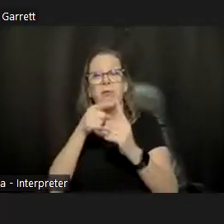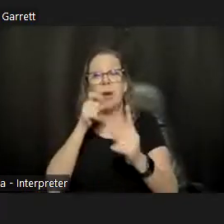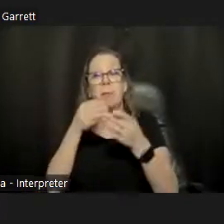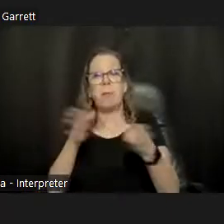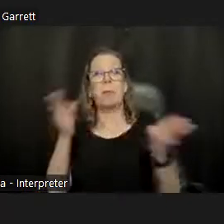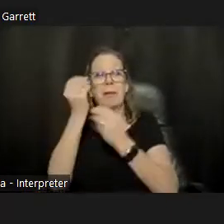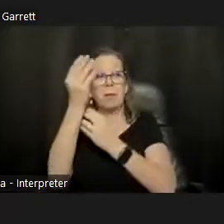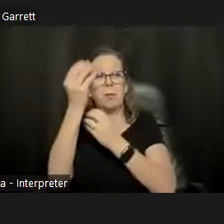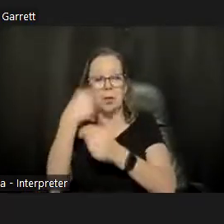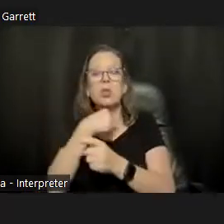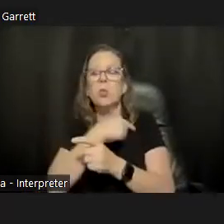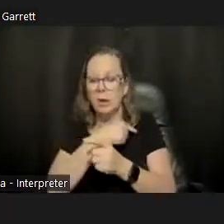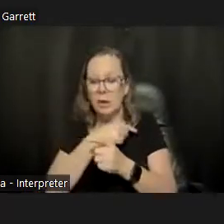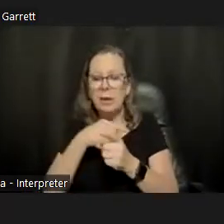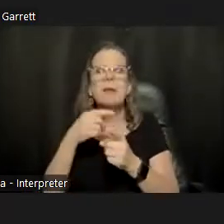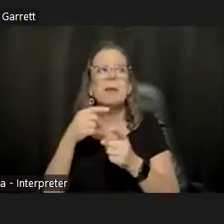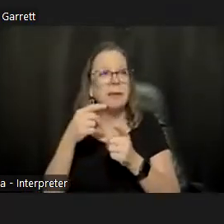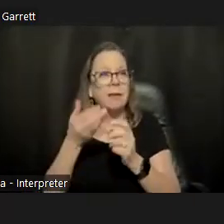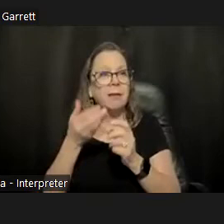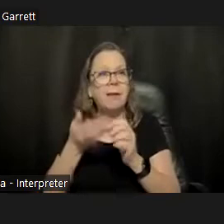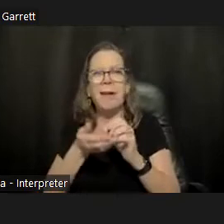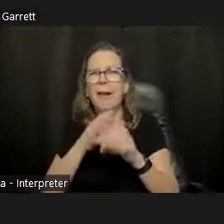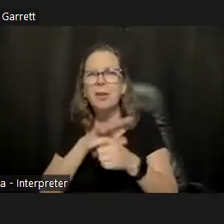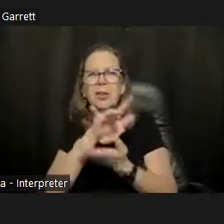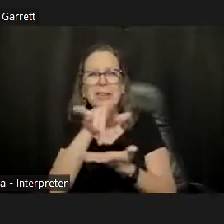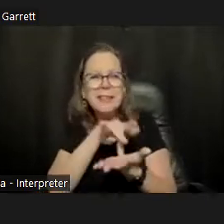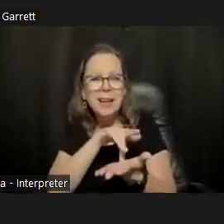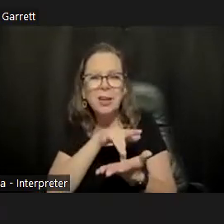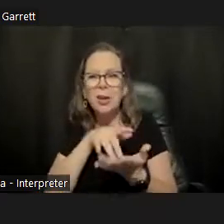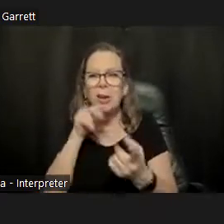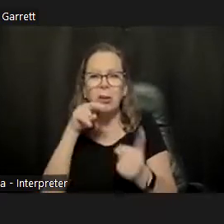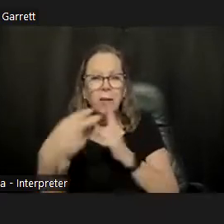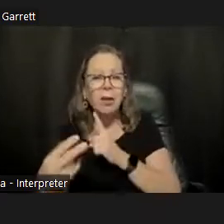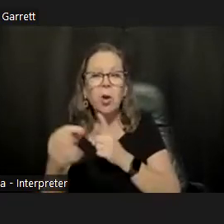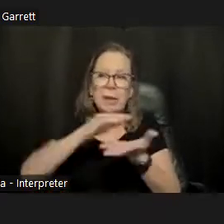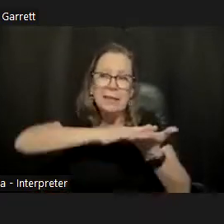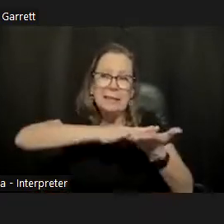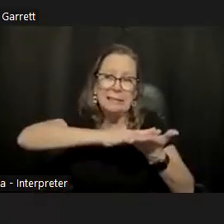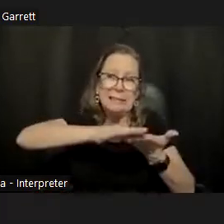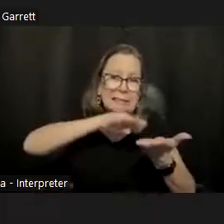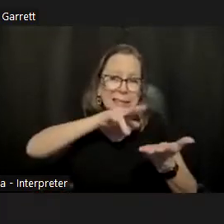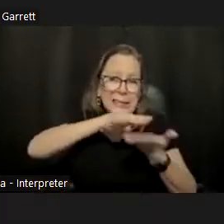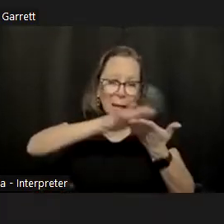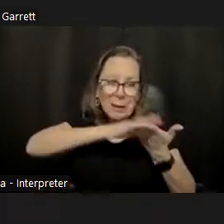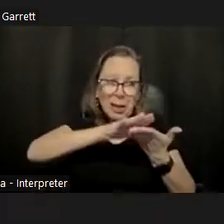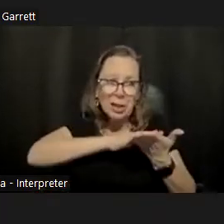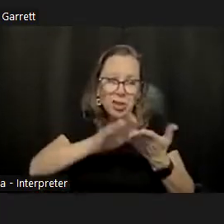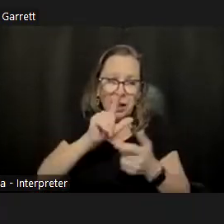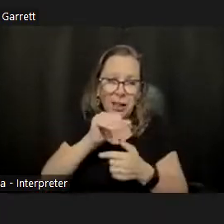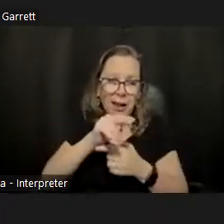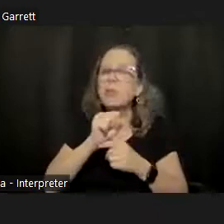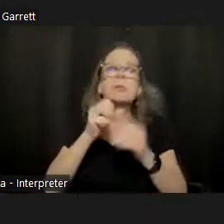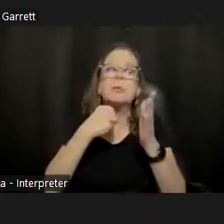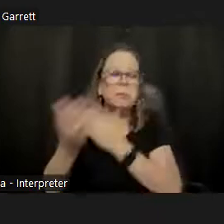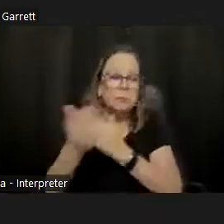lens, recovery center lens, a decontamination lens, wherever that is